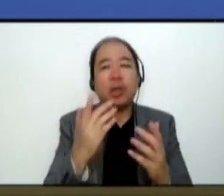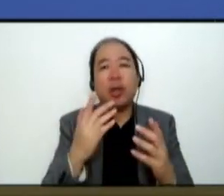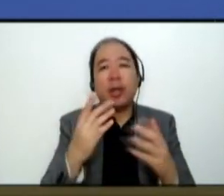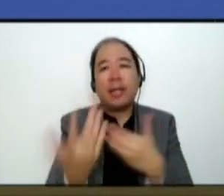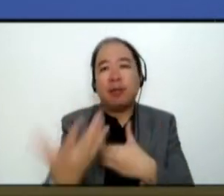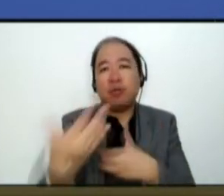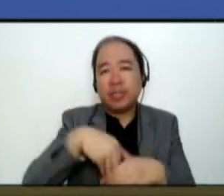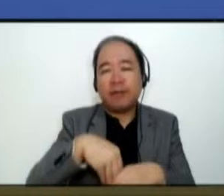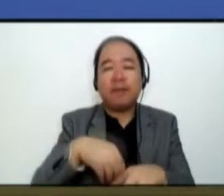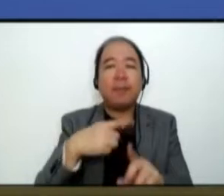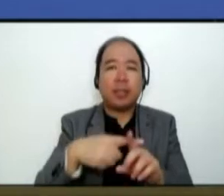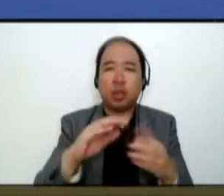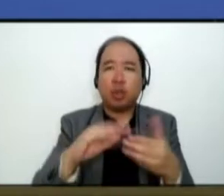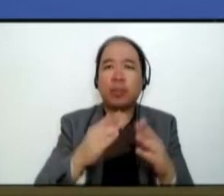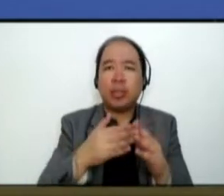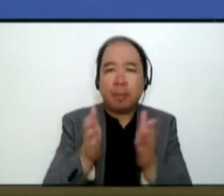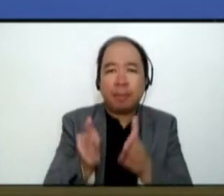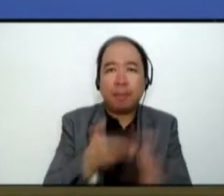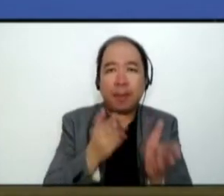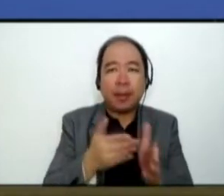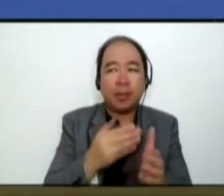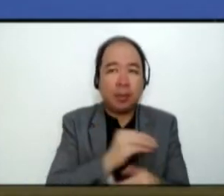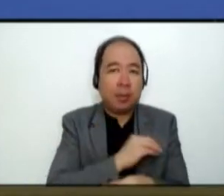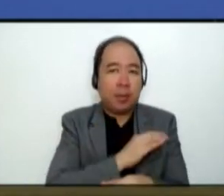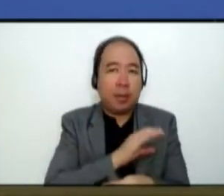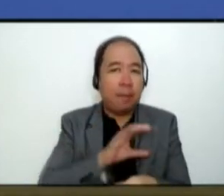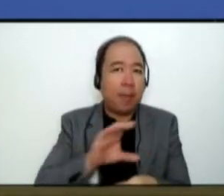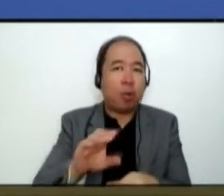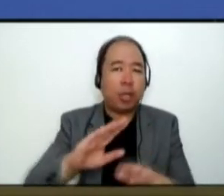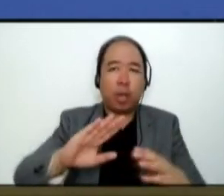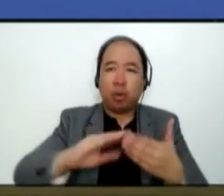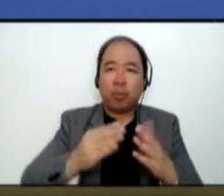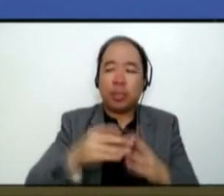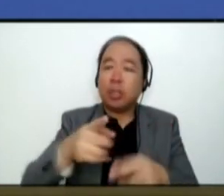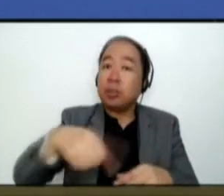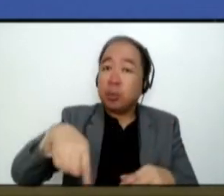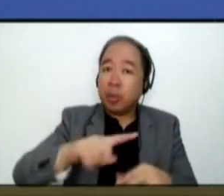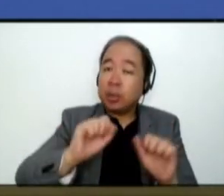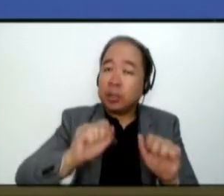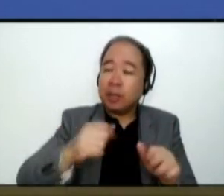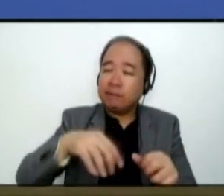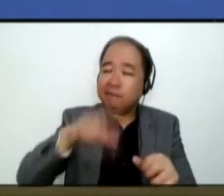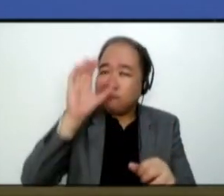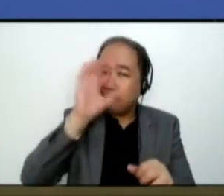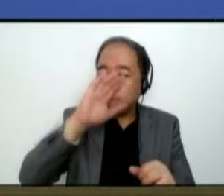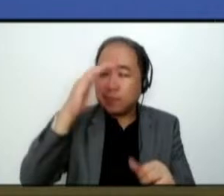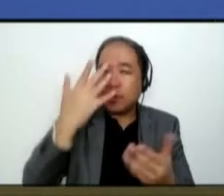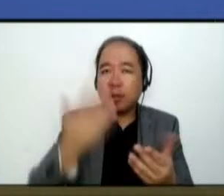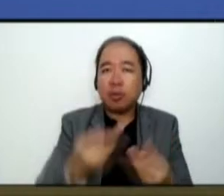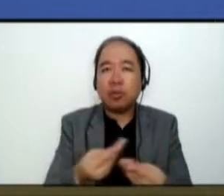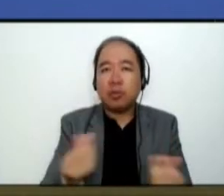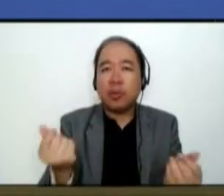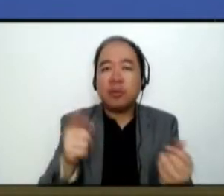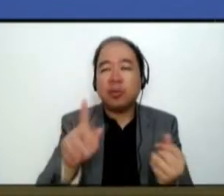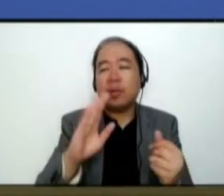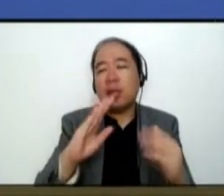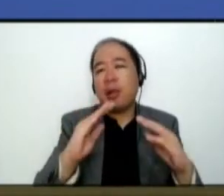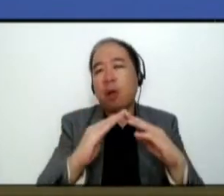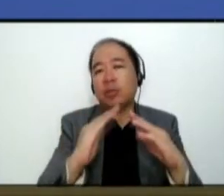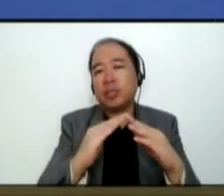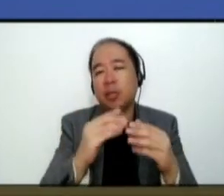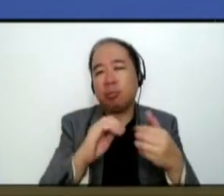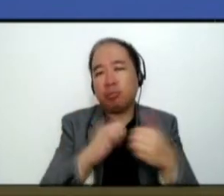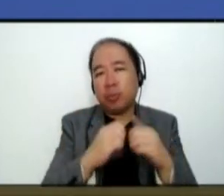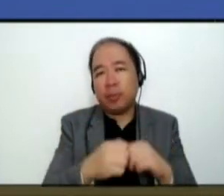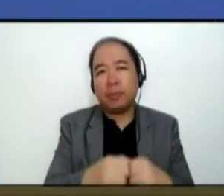and development to empower communities and allow people to be the solution to their housing challenges. To strengthen